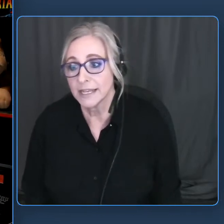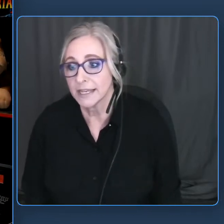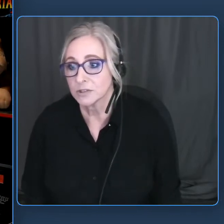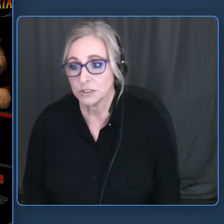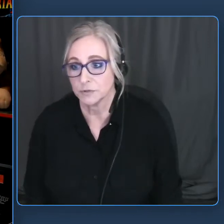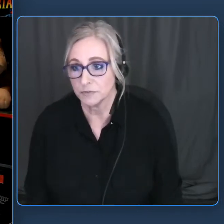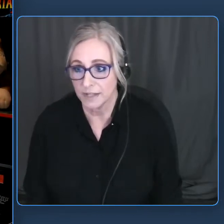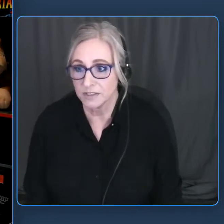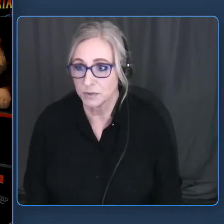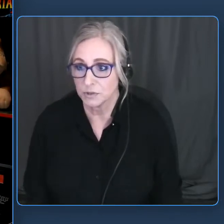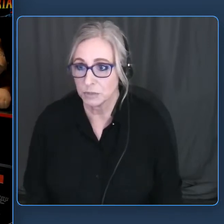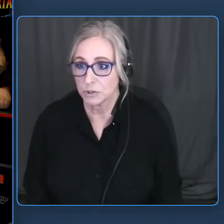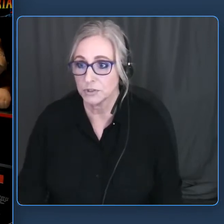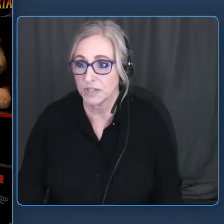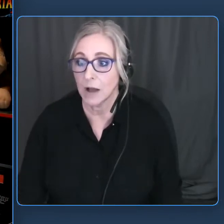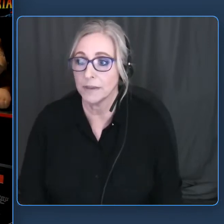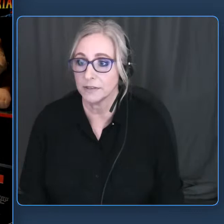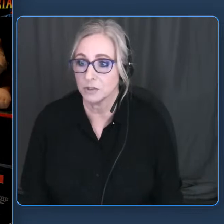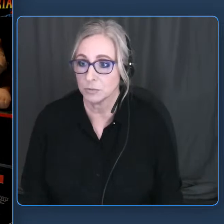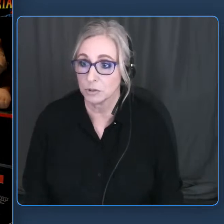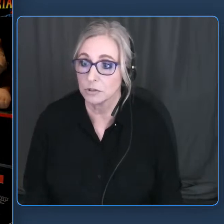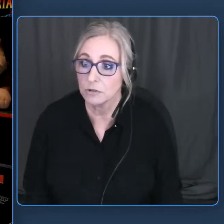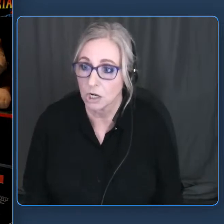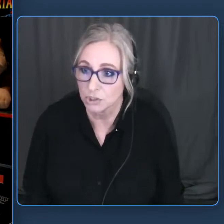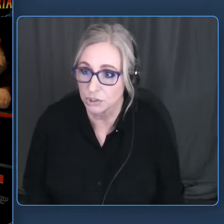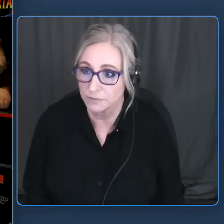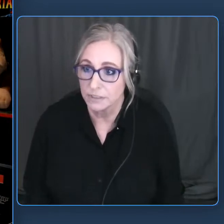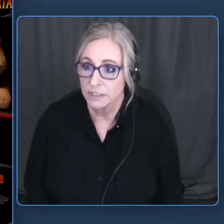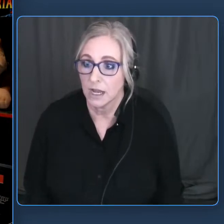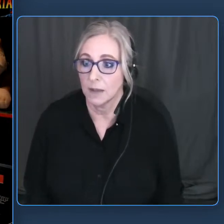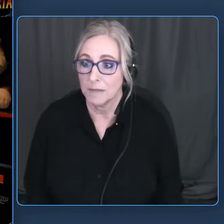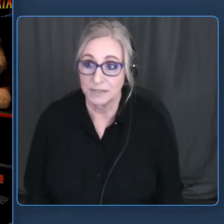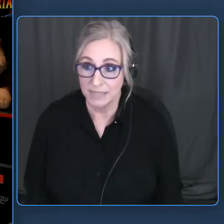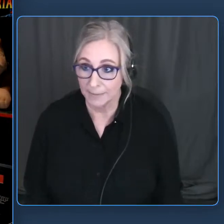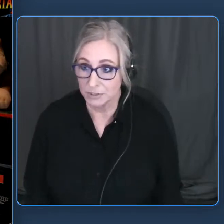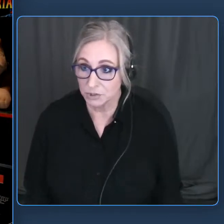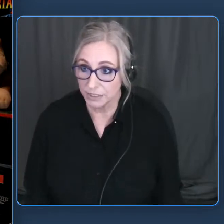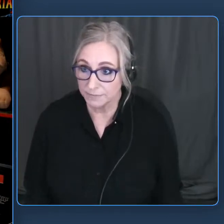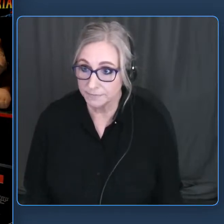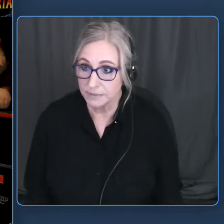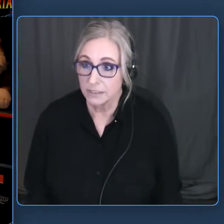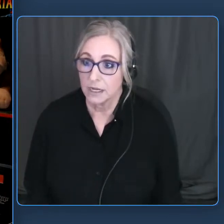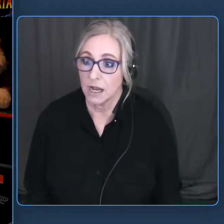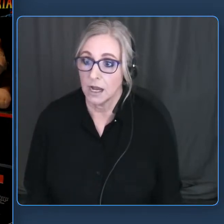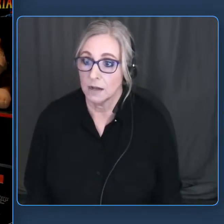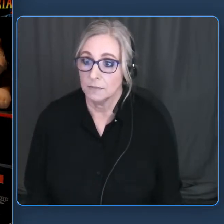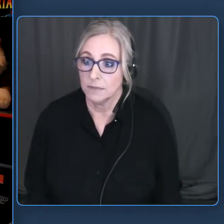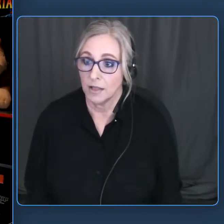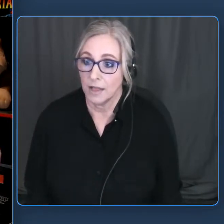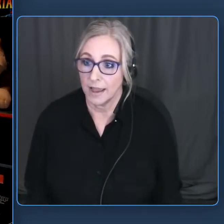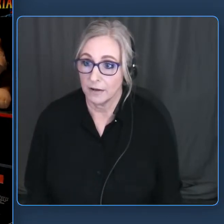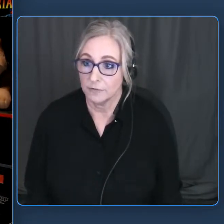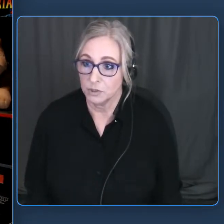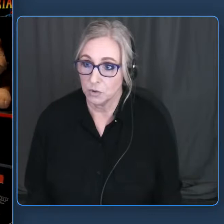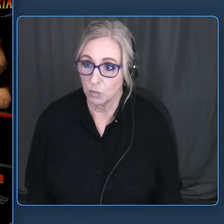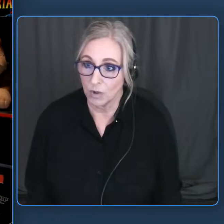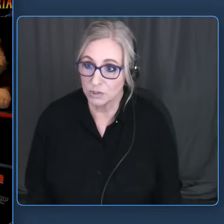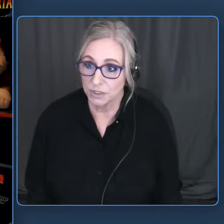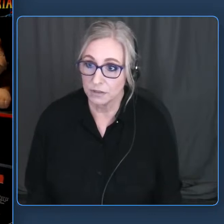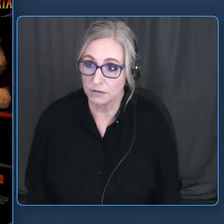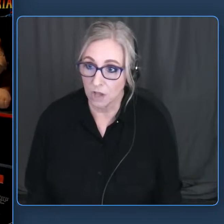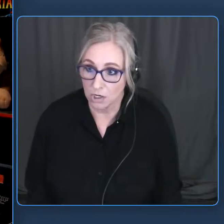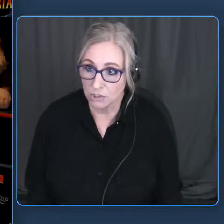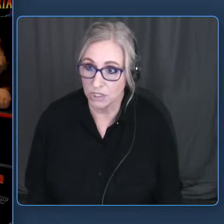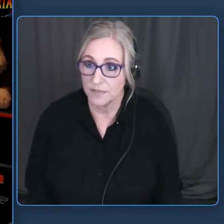for meetings or different events with interpreters, I'll make the interpreter a little larger, maybe at the top of the screen. I'll have,